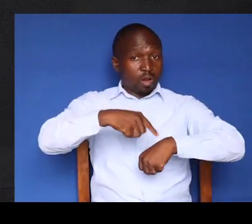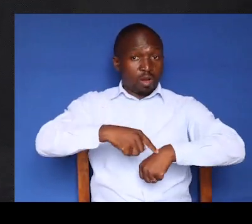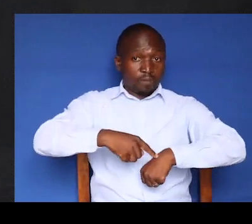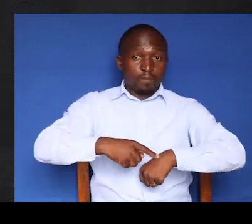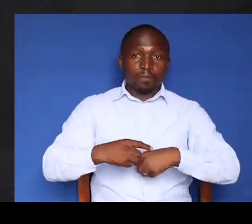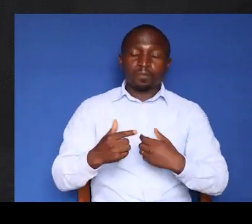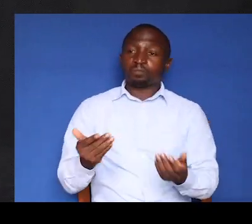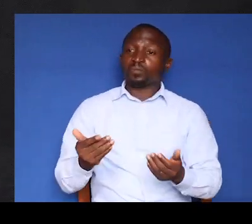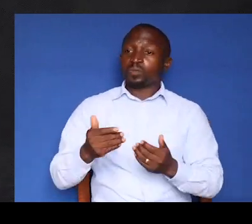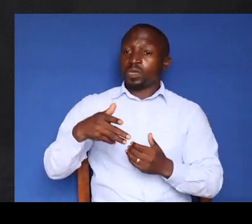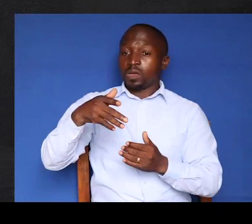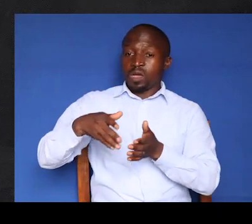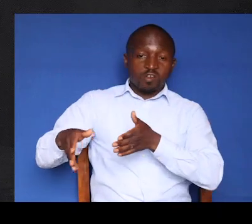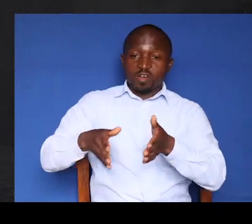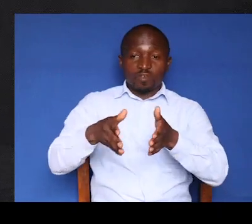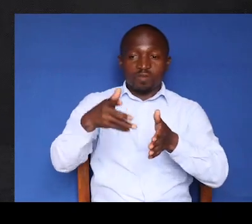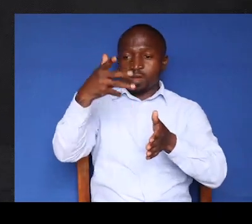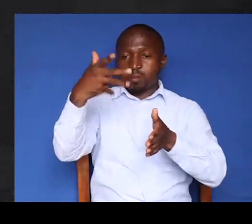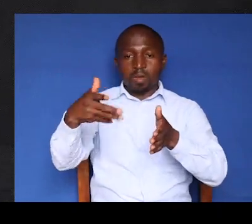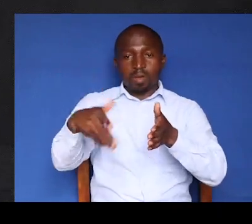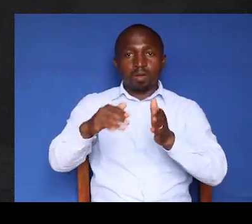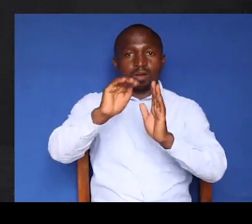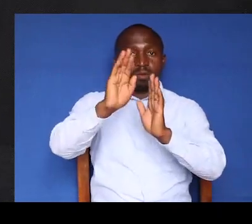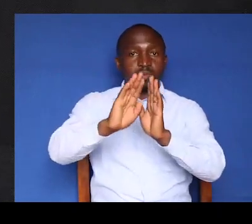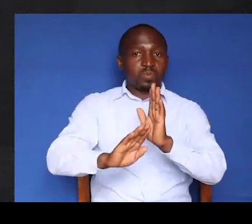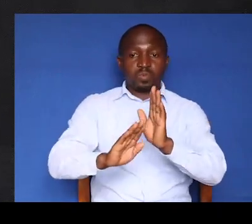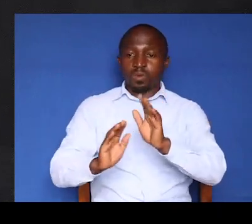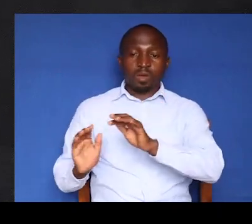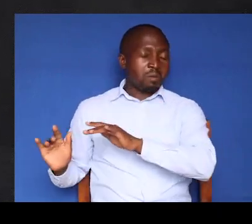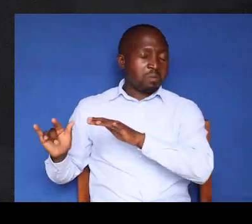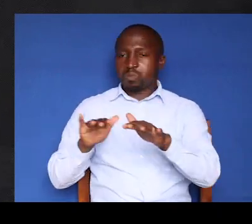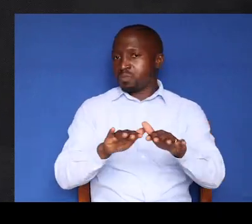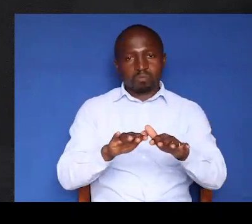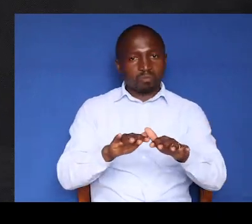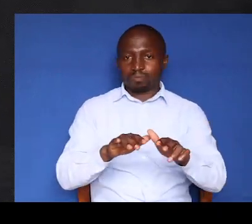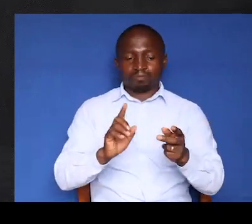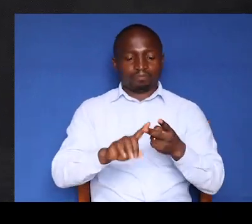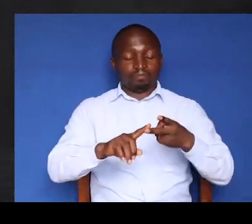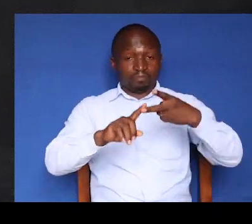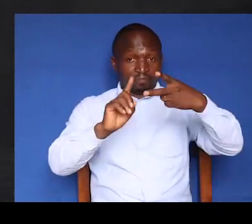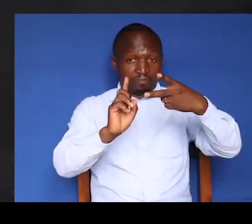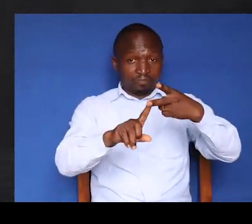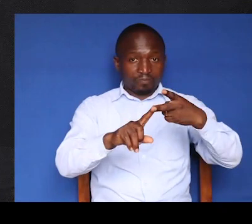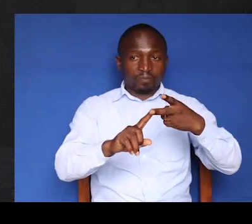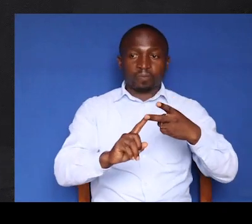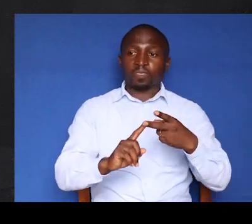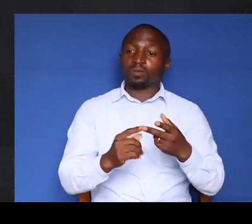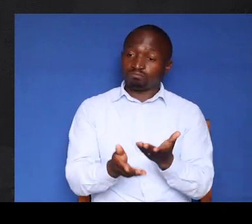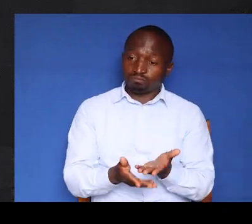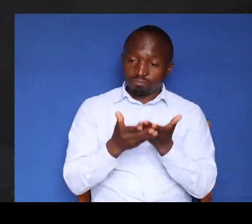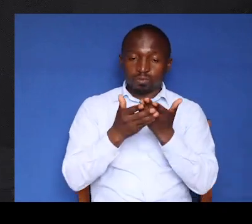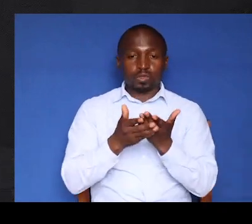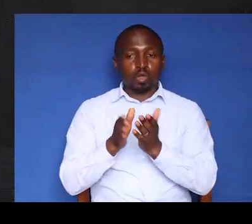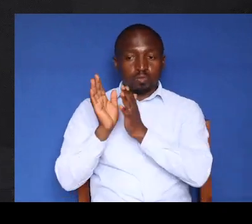the river does not flood. Two, it directs good